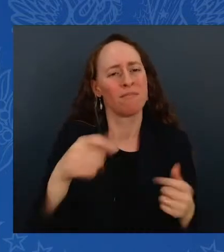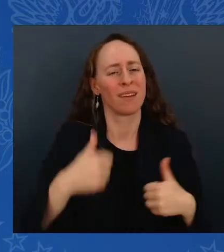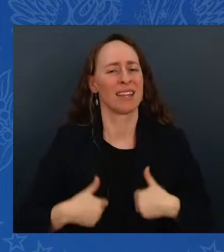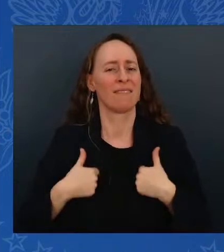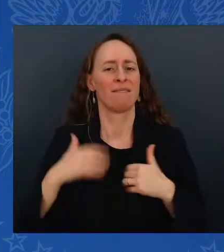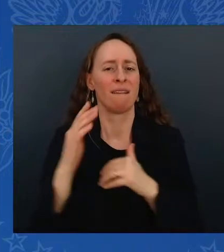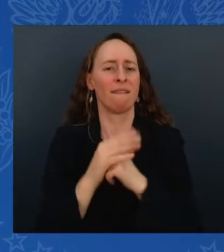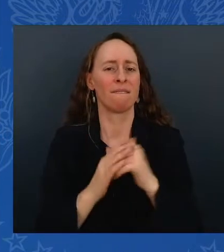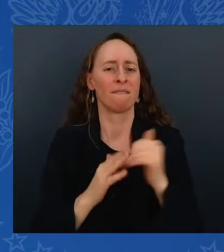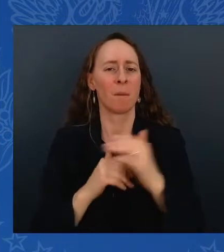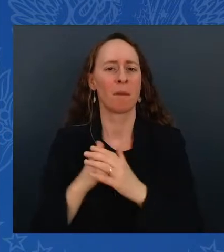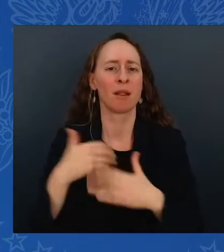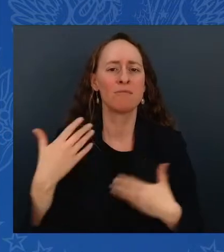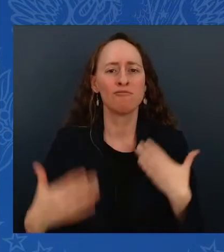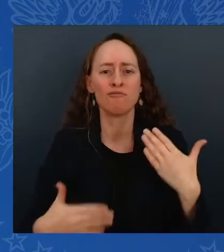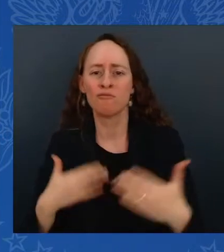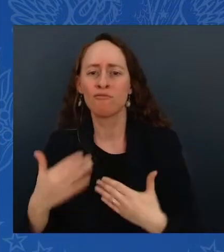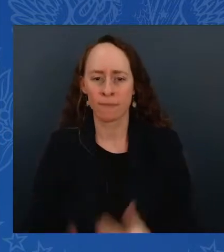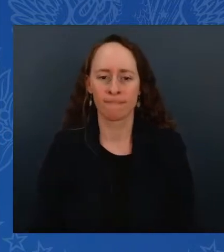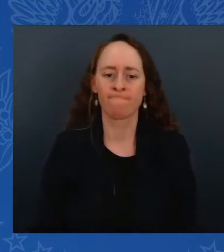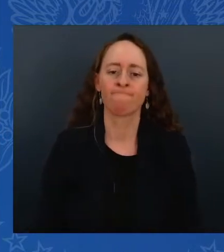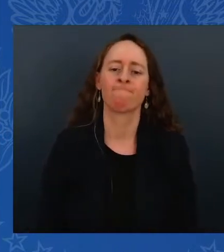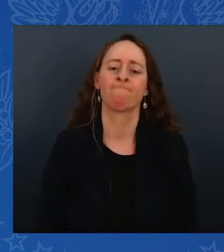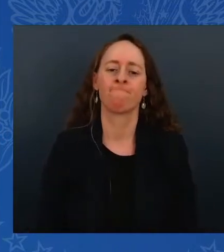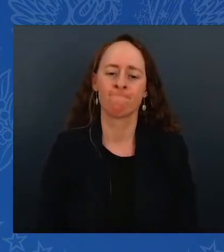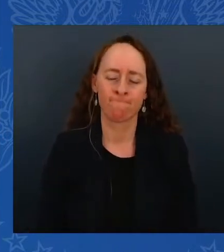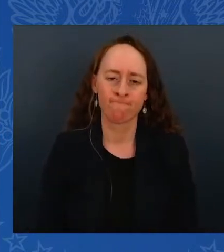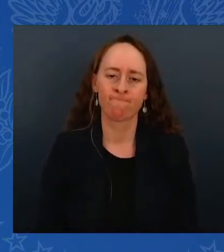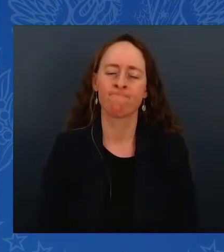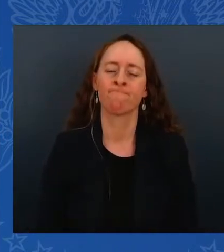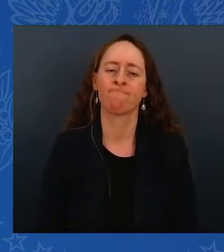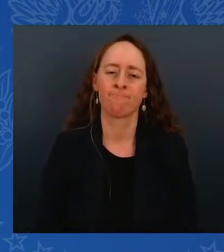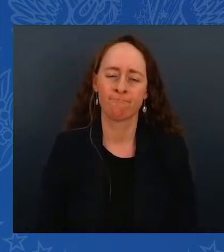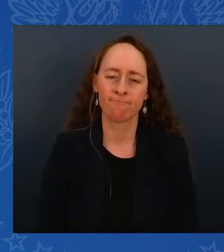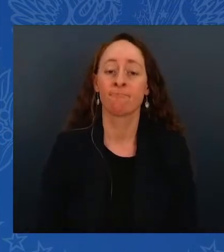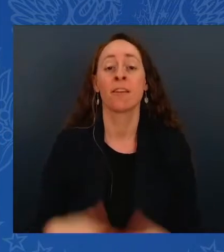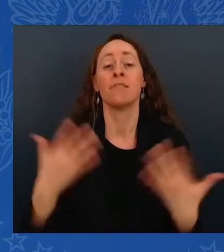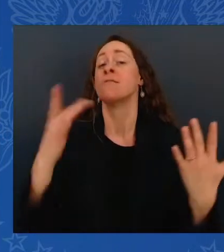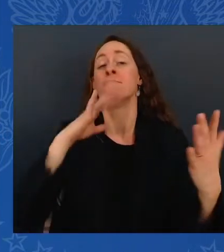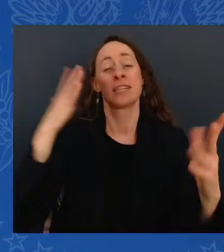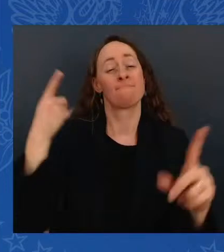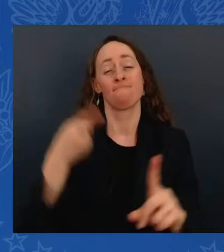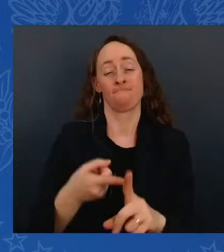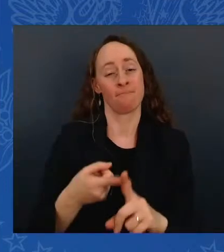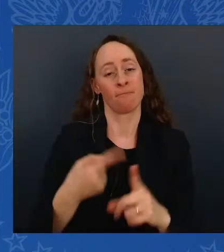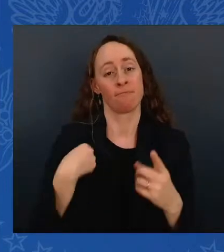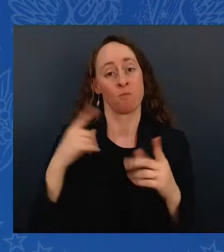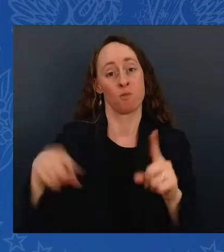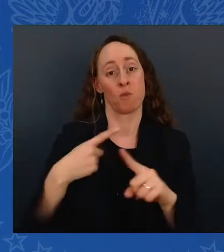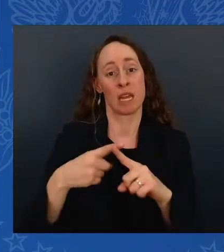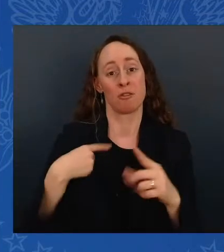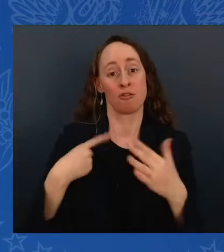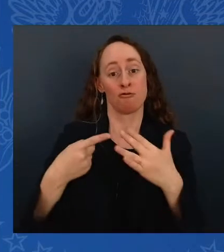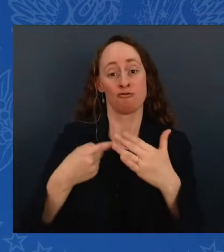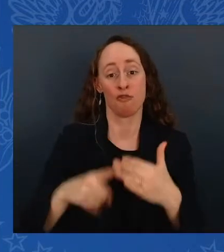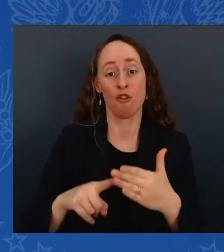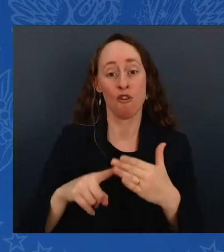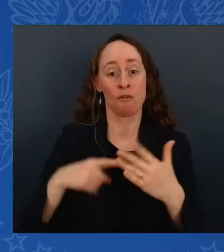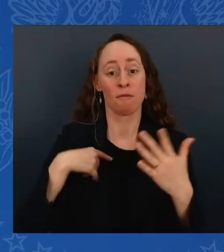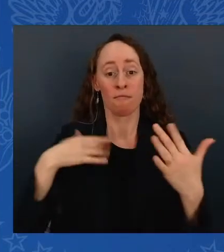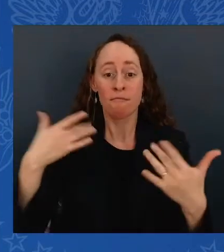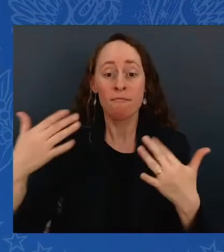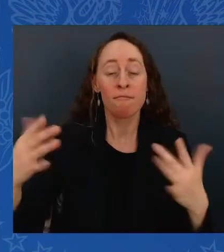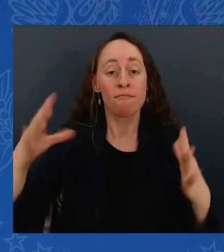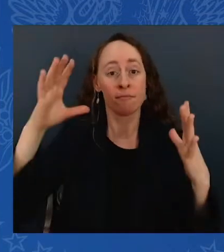Early in my term, I traveled to the skepticism of some of my own team and many of the Democrats to South